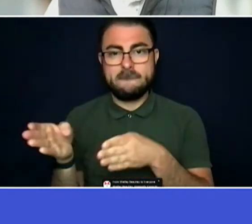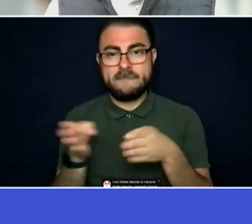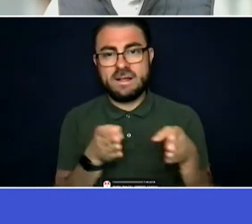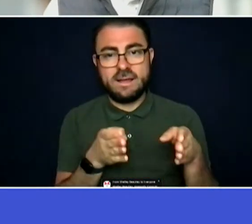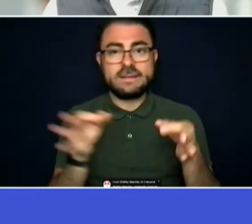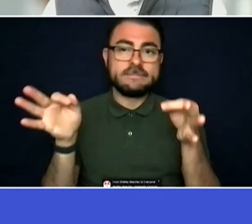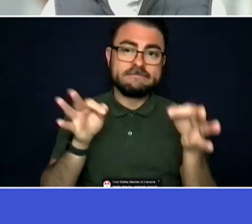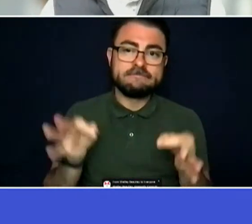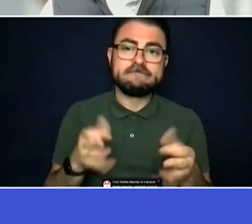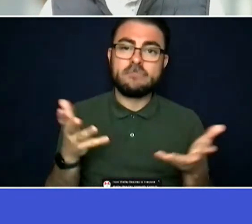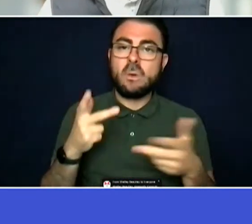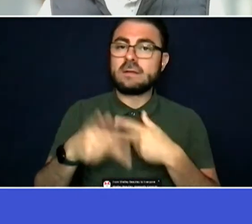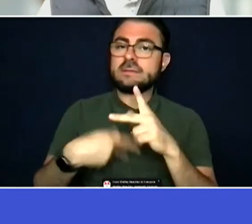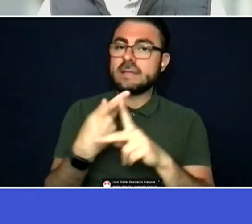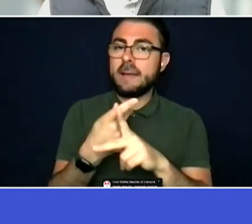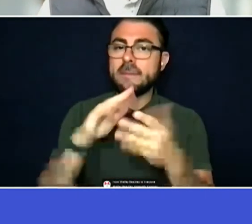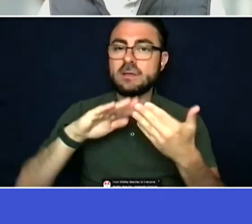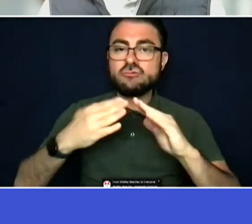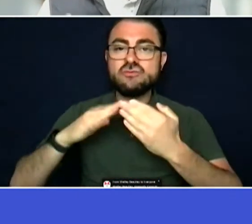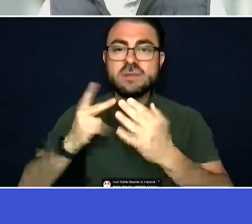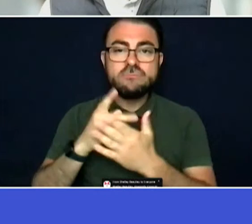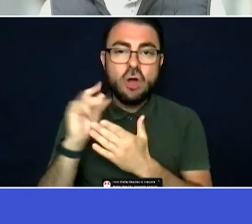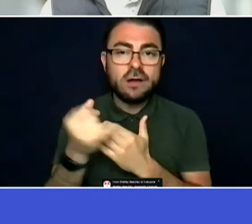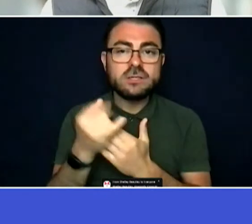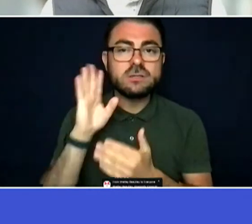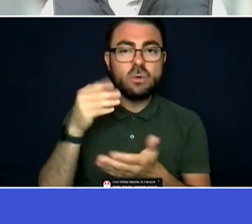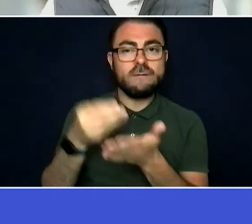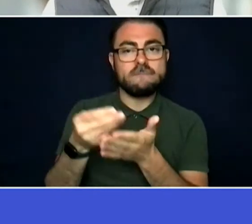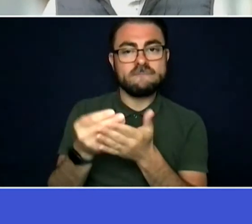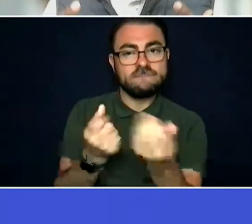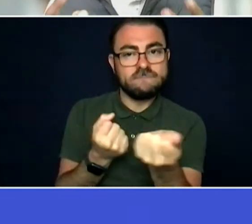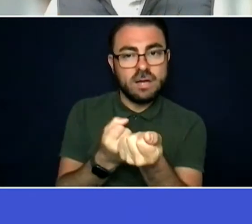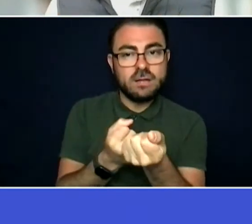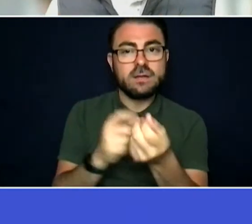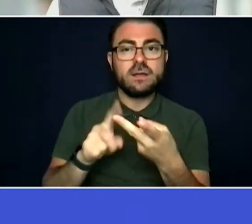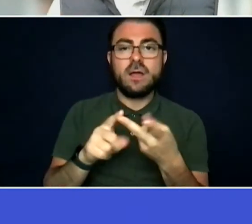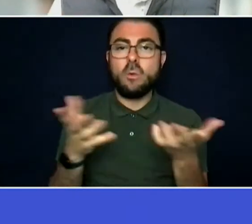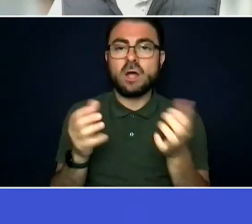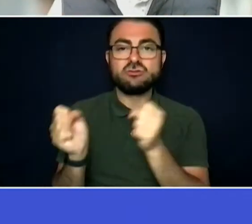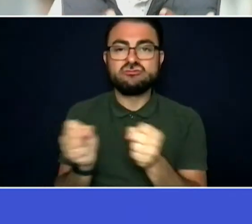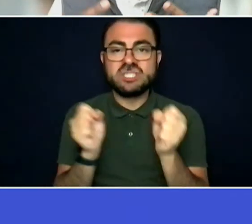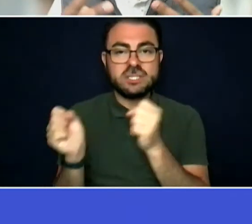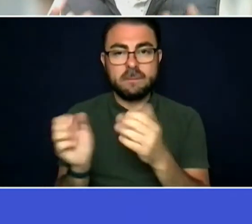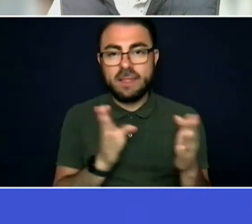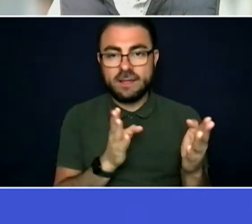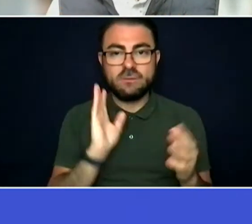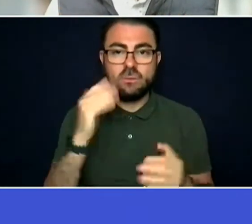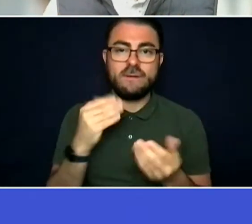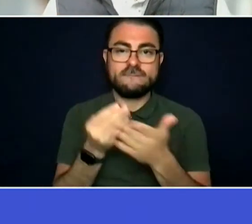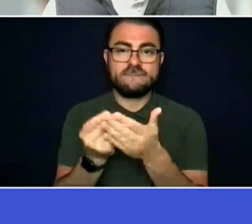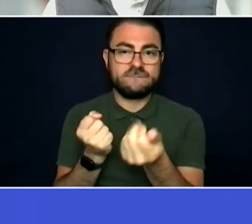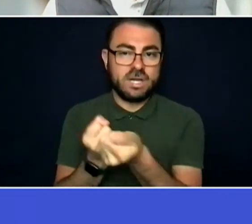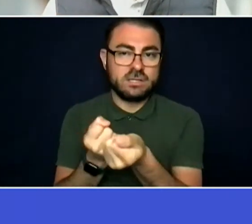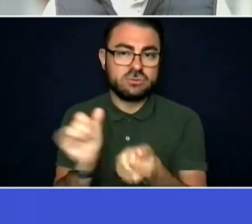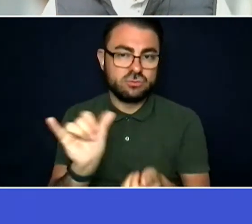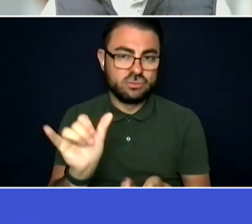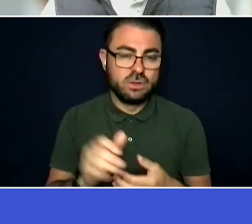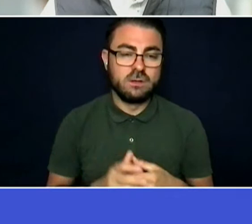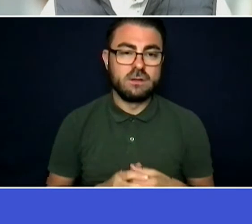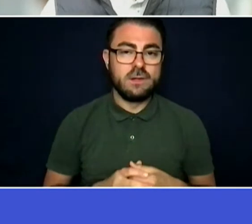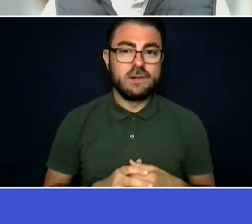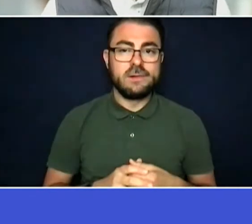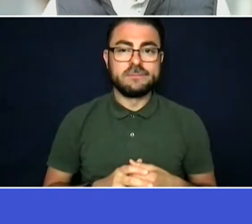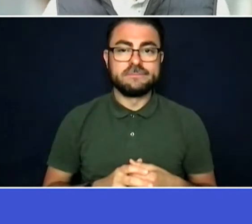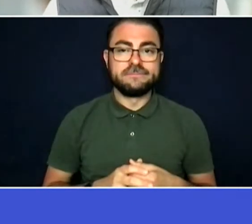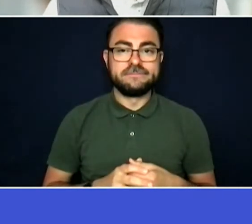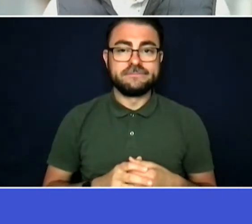community projects we will be funding and the strategic programs we'll be funding in support of investing